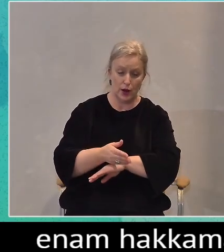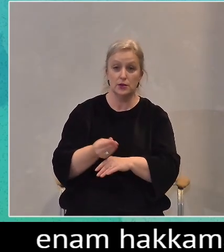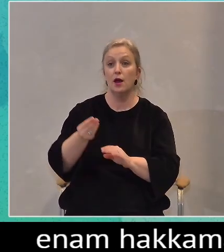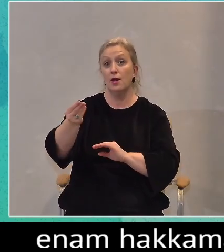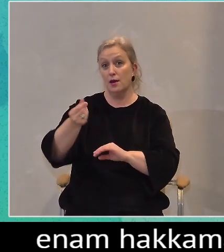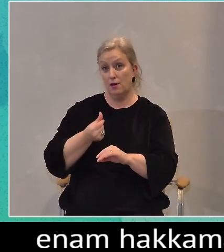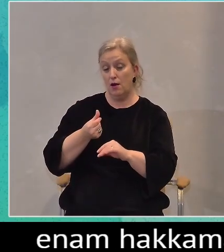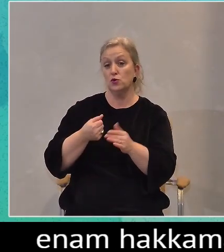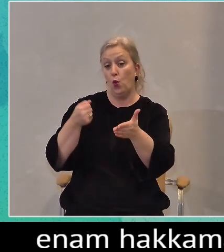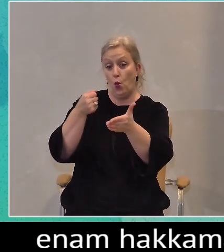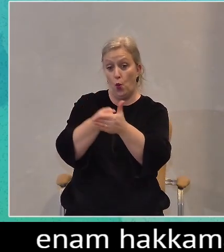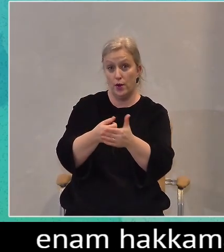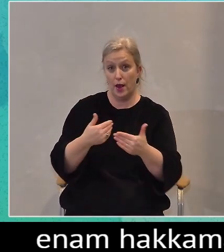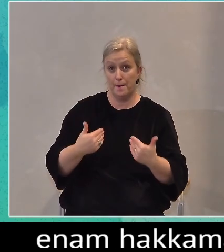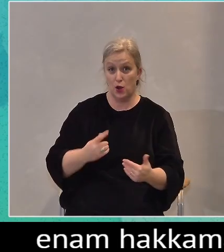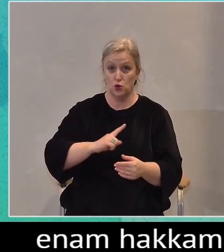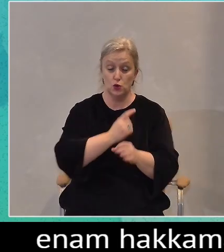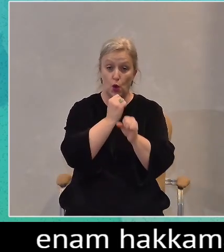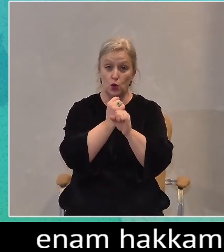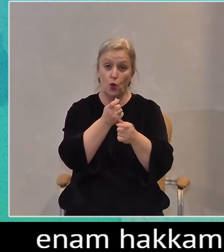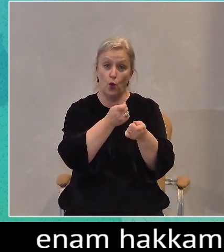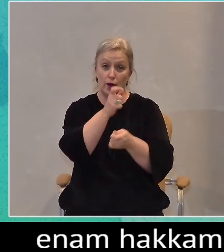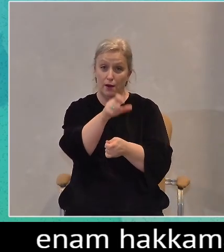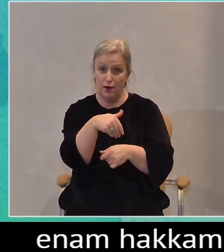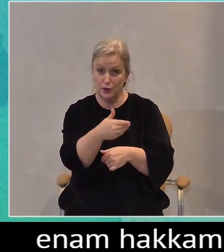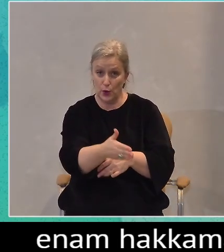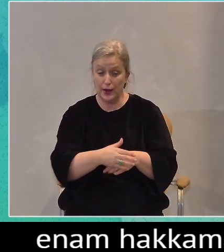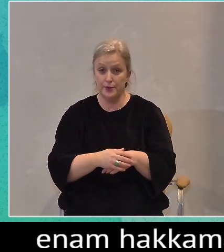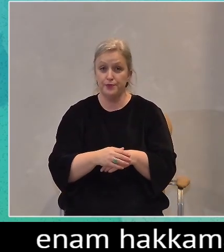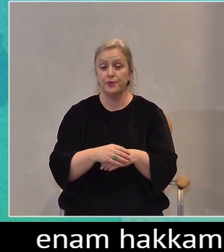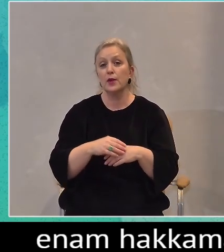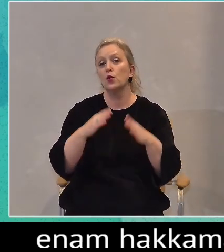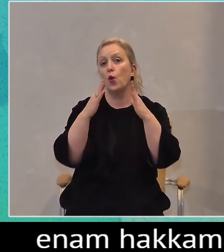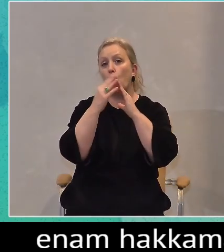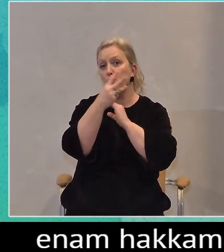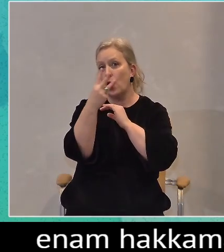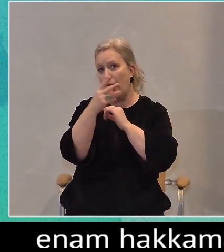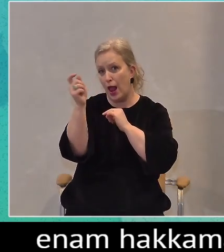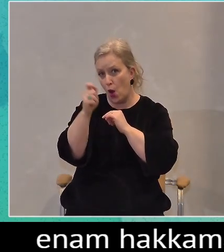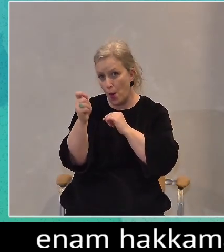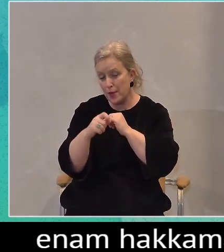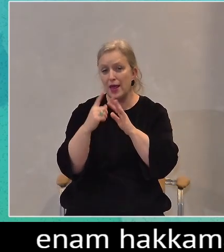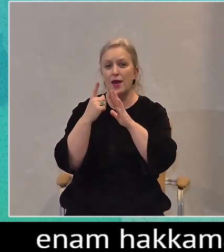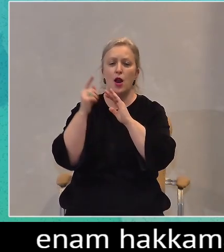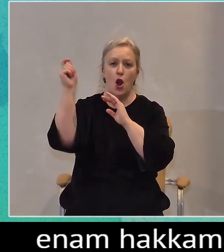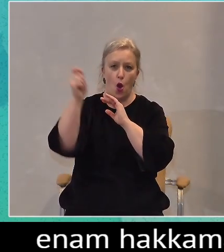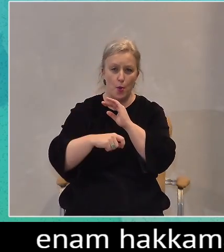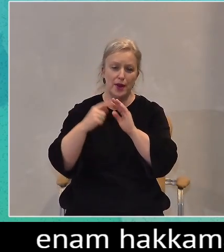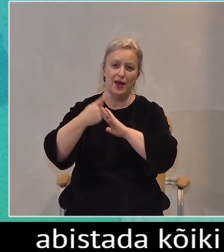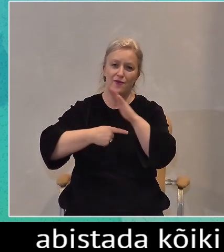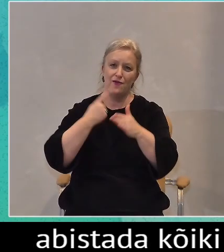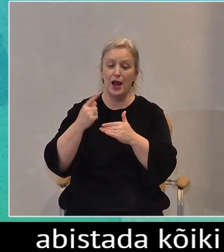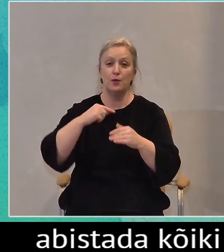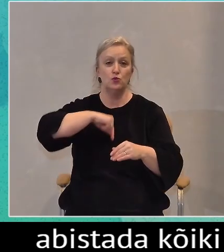a lot of help in the creation of the center. They founded the position of the social work coordinator.